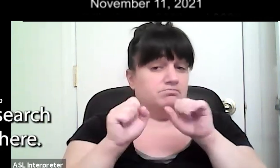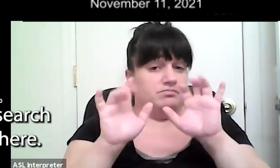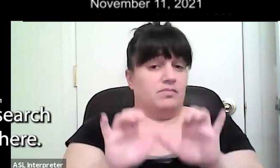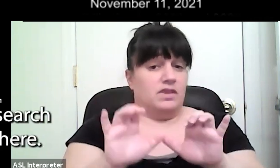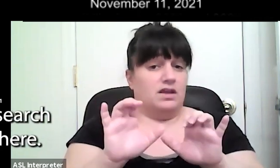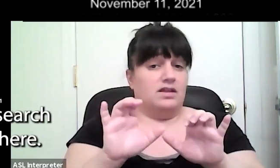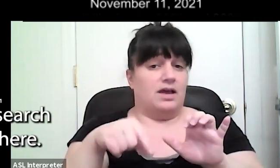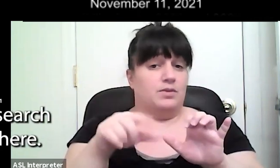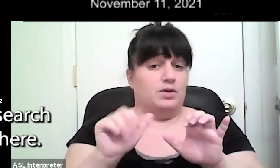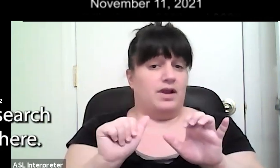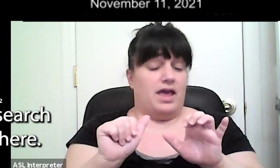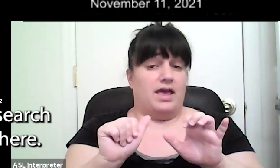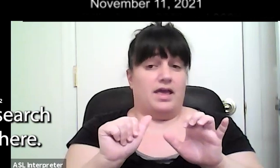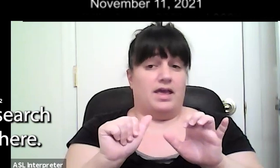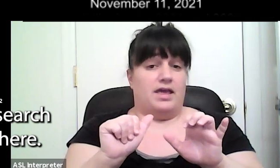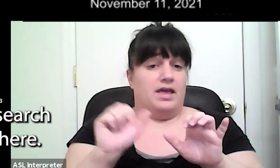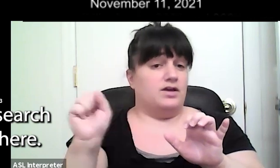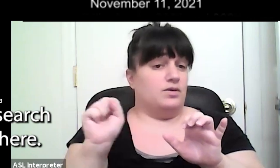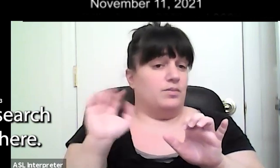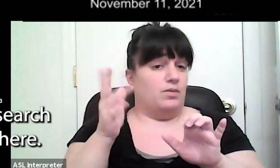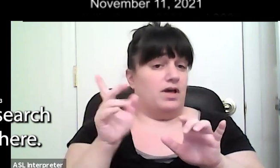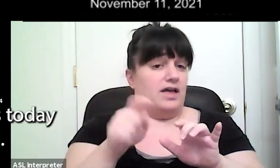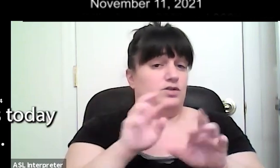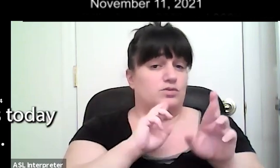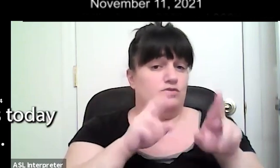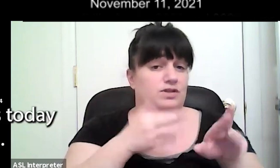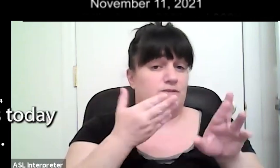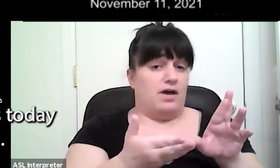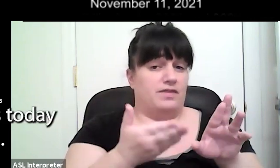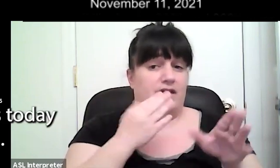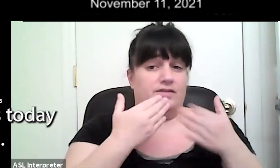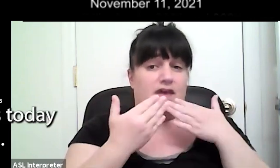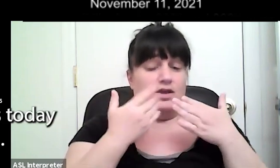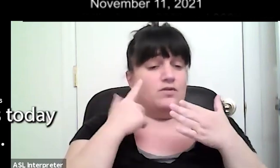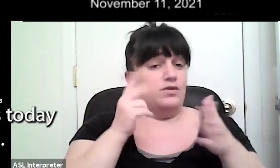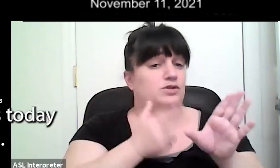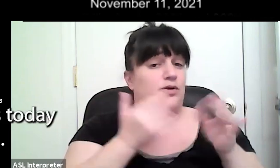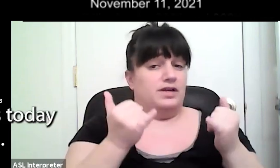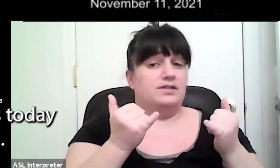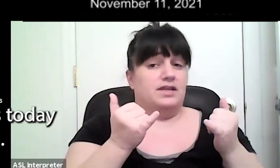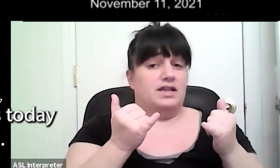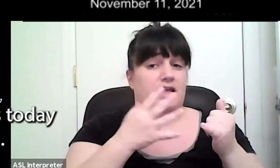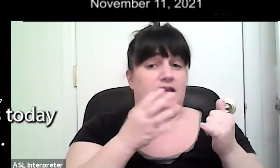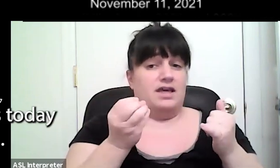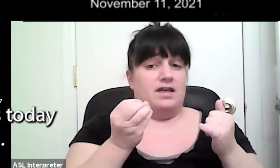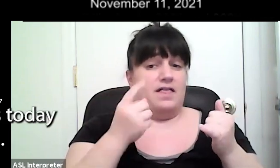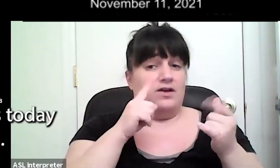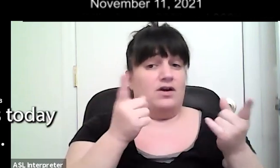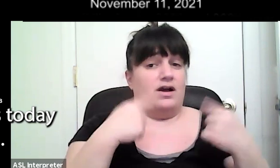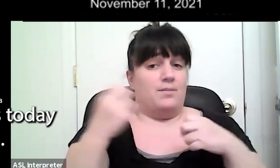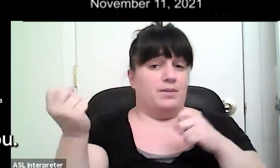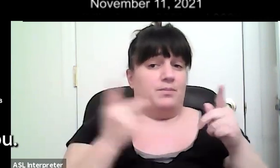the Q&A, and Sarmistha, we can ask you to respond there. So thank you so much for joining us today and for coming back